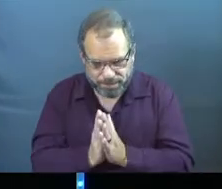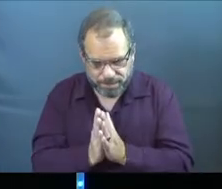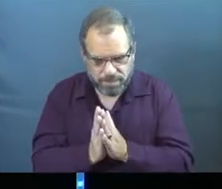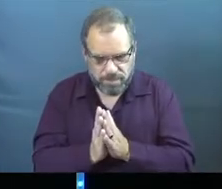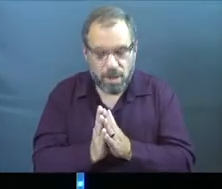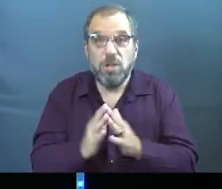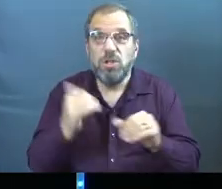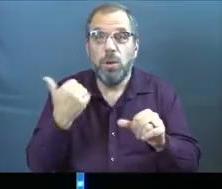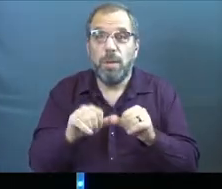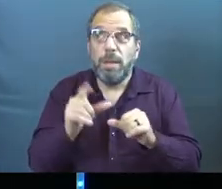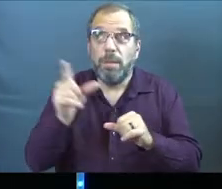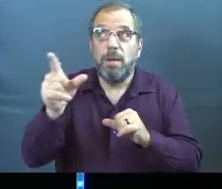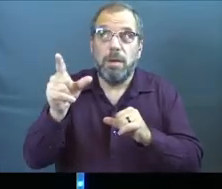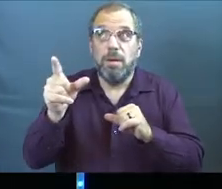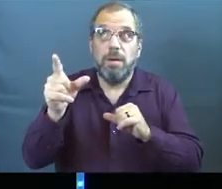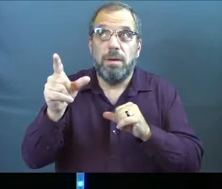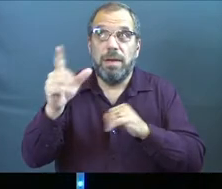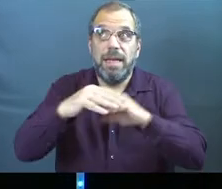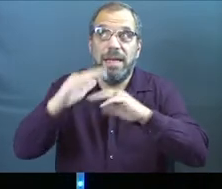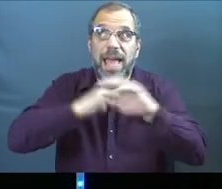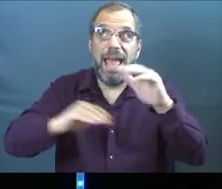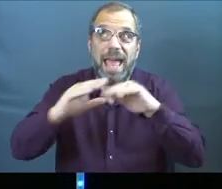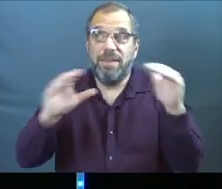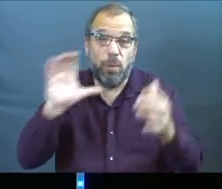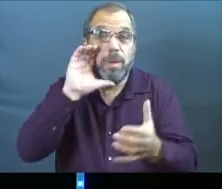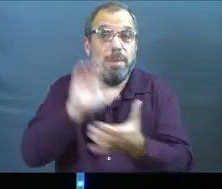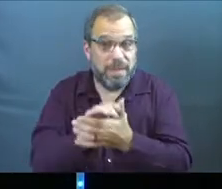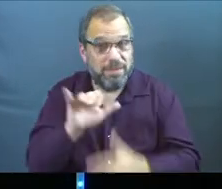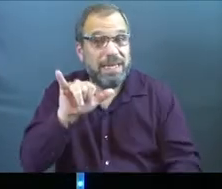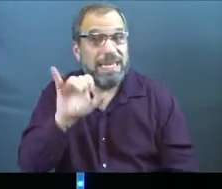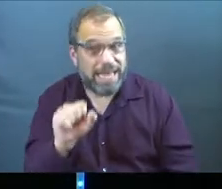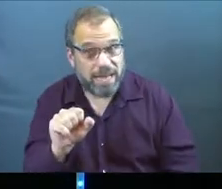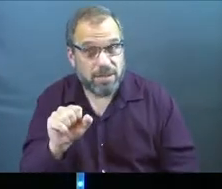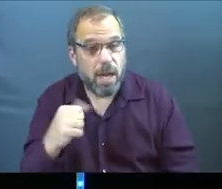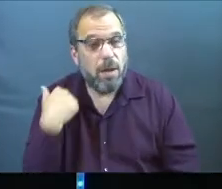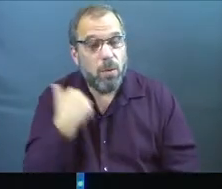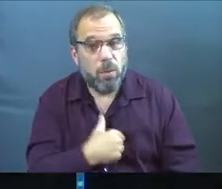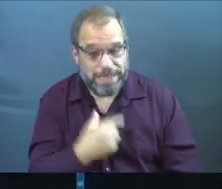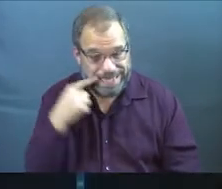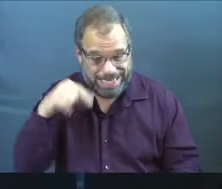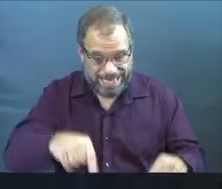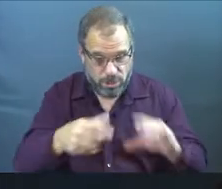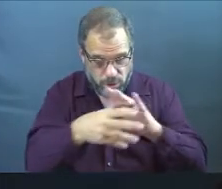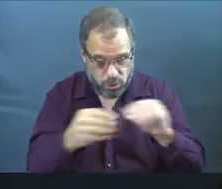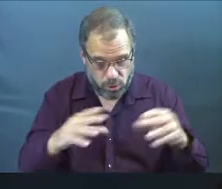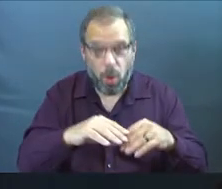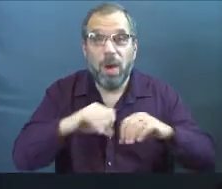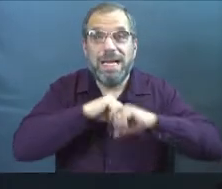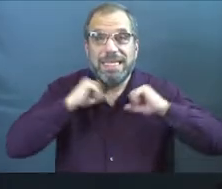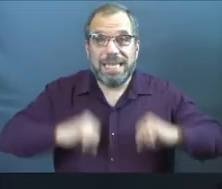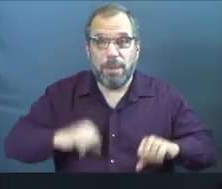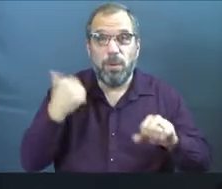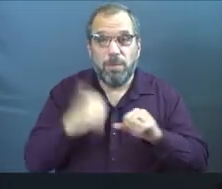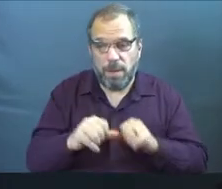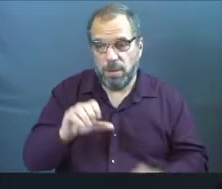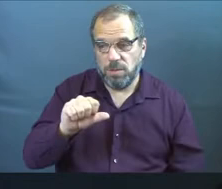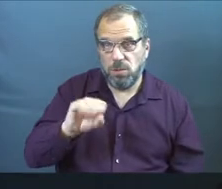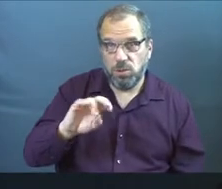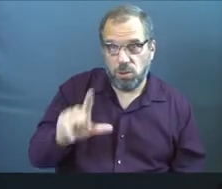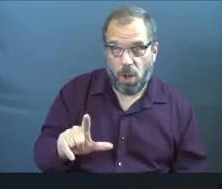remember those loved ones? Will we know them when we're in heaven? Again, we believe the answer is yes, because we see here Samuel remembers